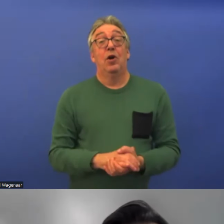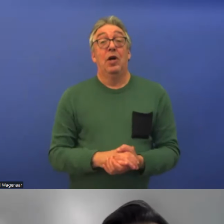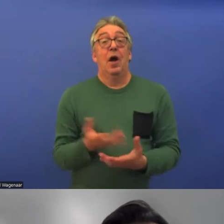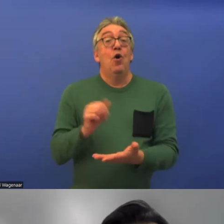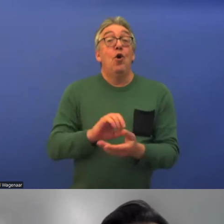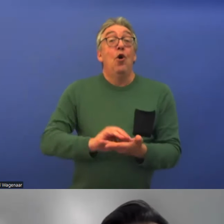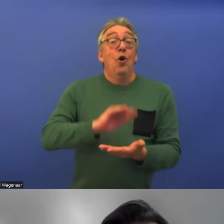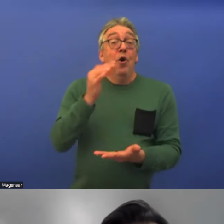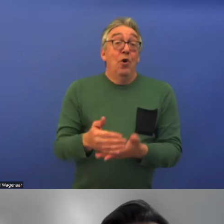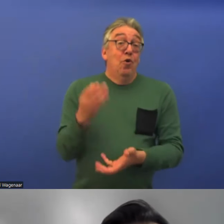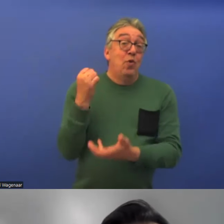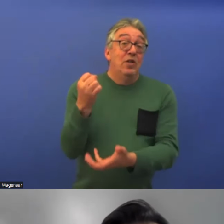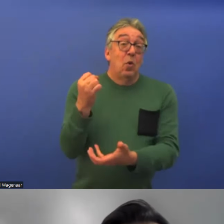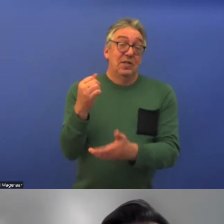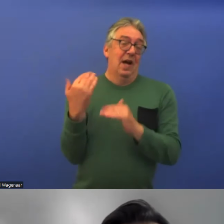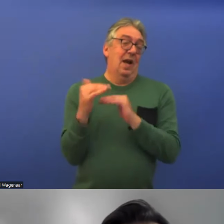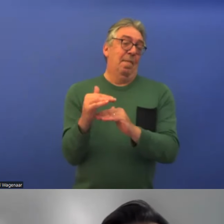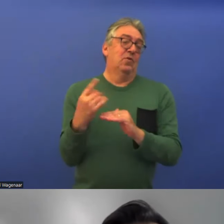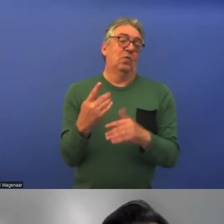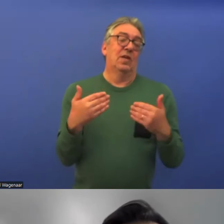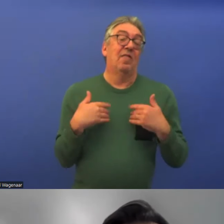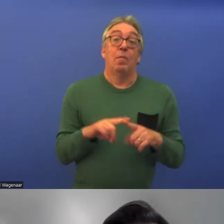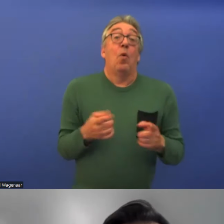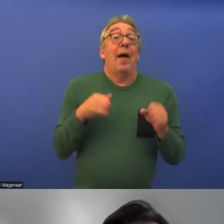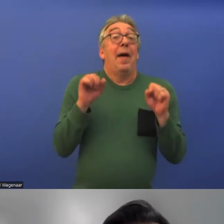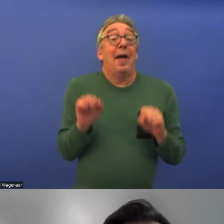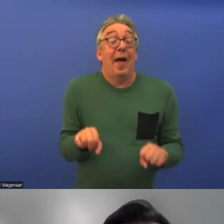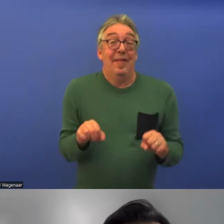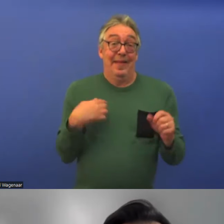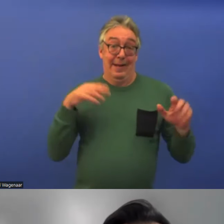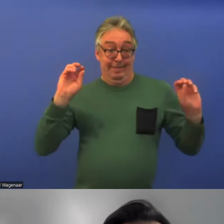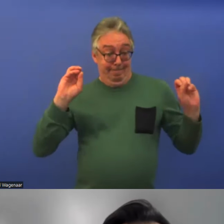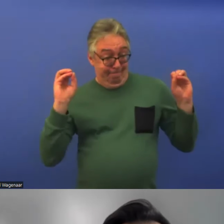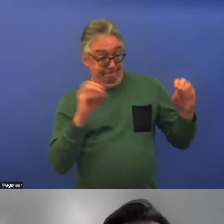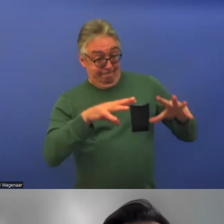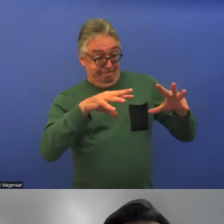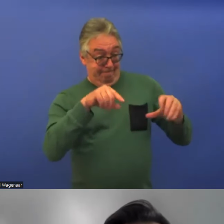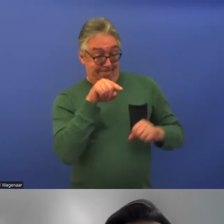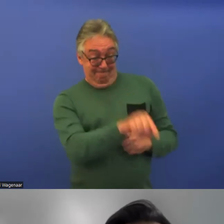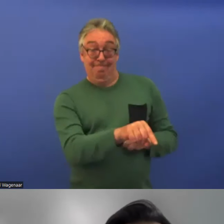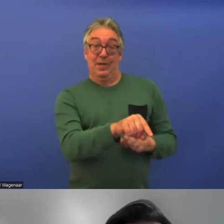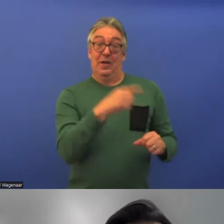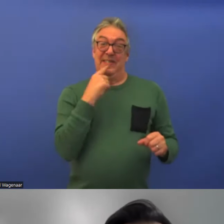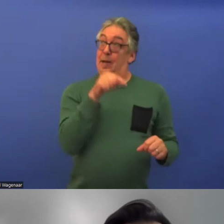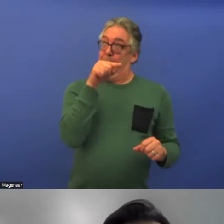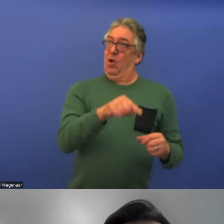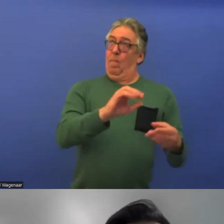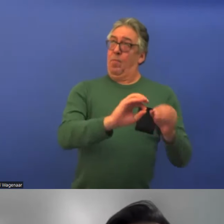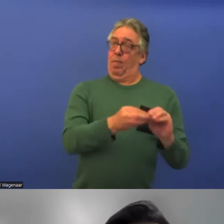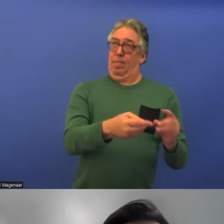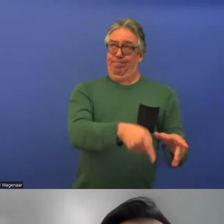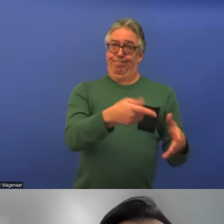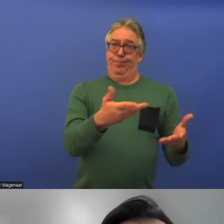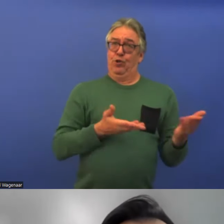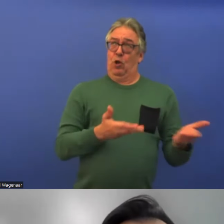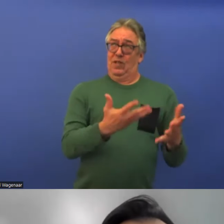try and creatively use some of these mechanisms to shine the light on particular gaps. Thank you, Peter.